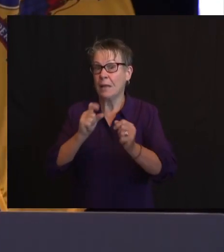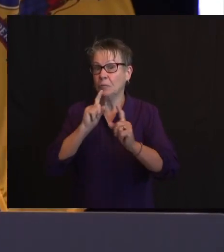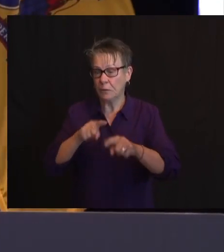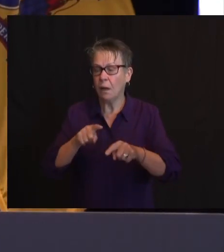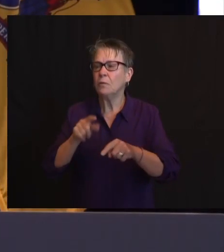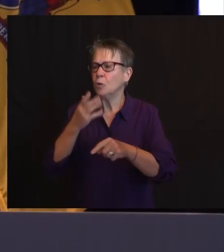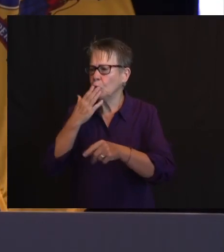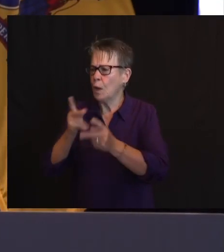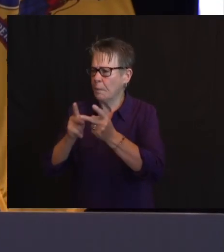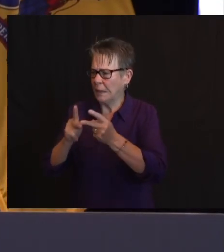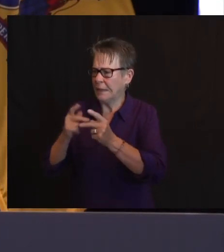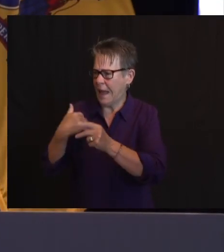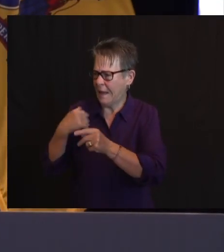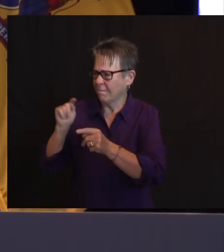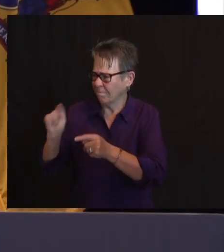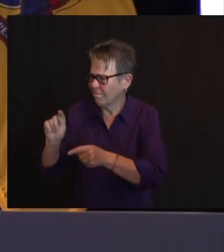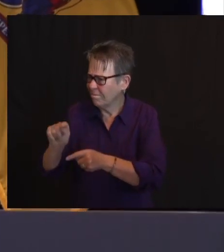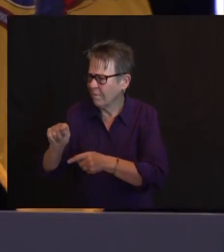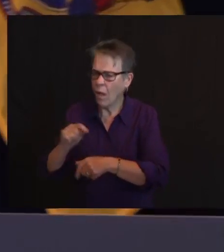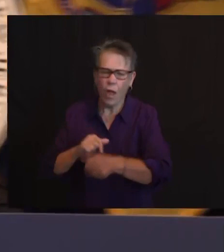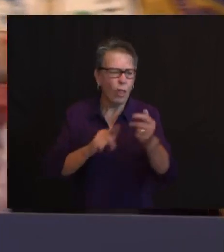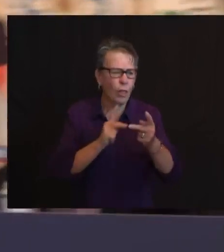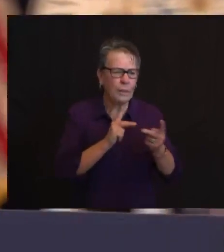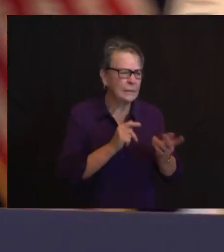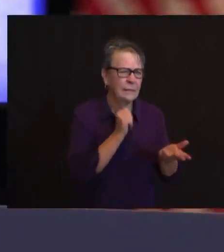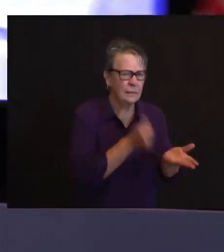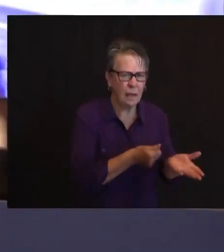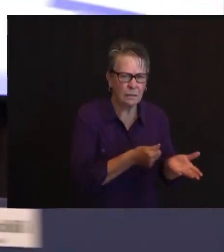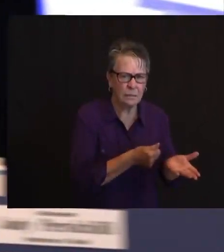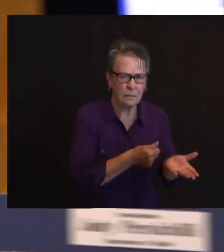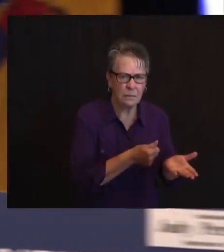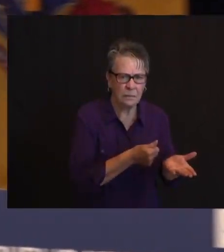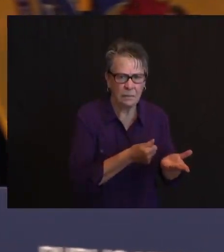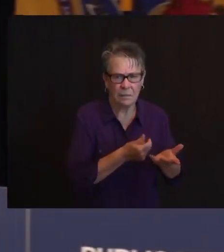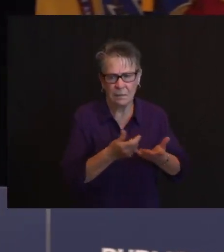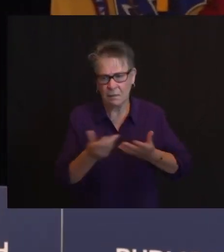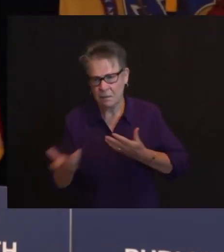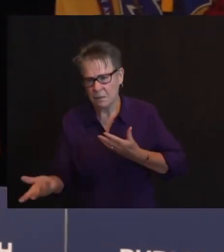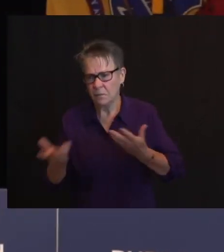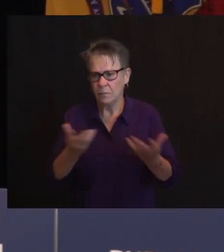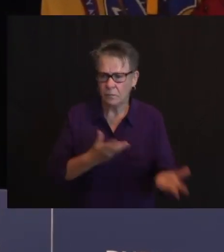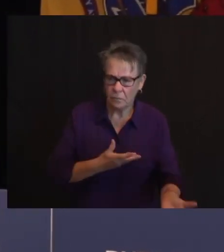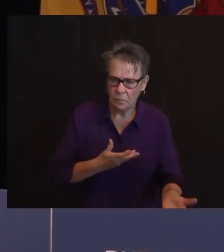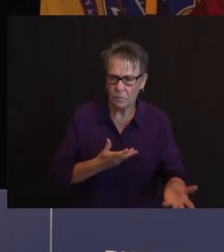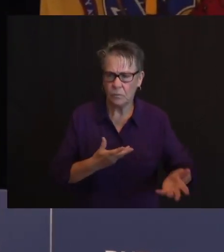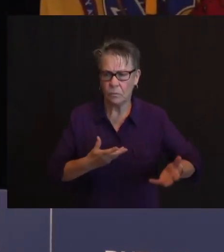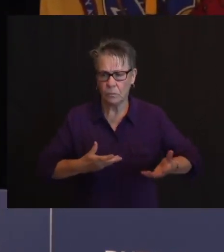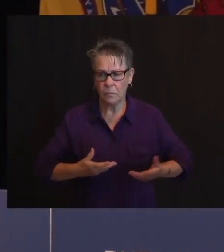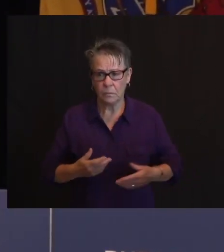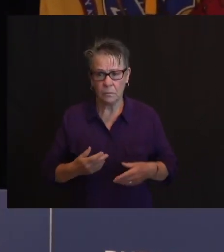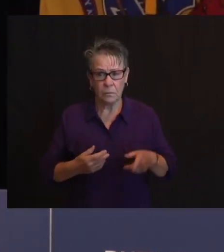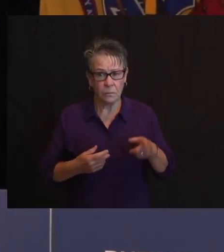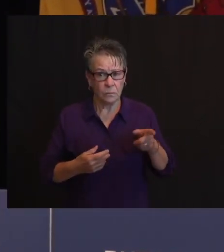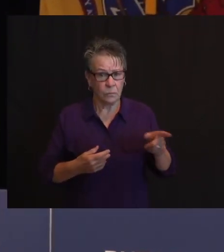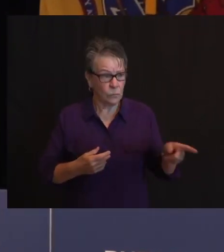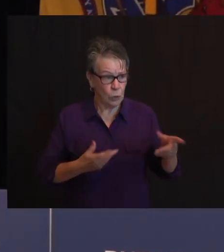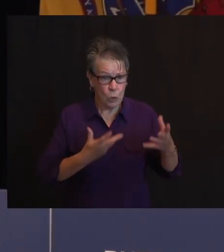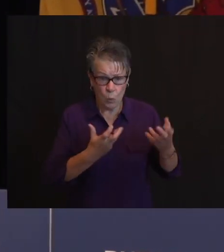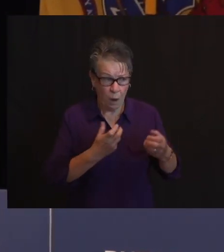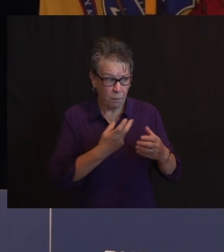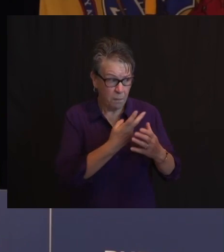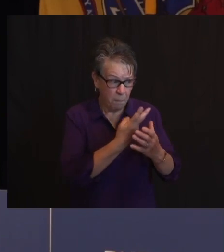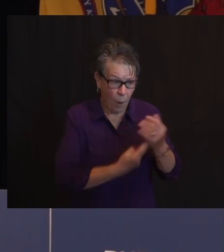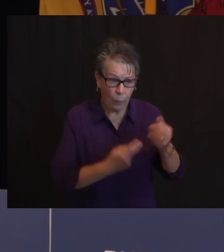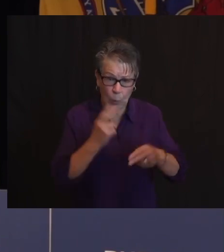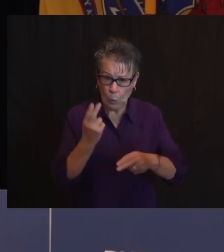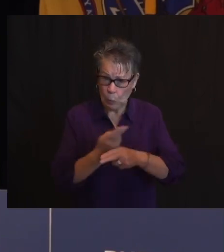alone? For now, the guidance is basically we want that the PCR test is the test of record, meaning that's the test that